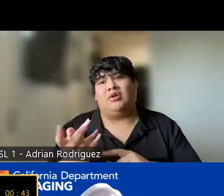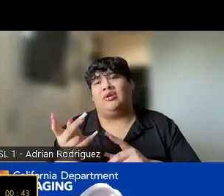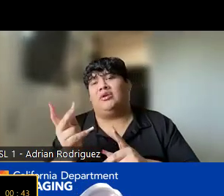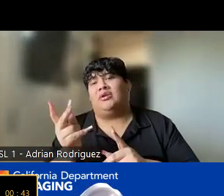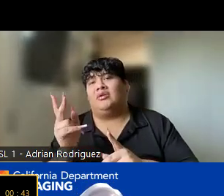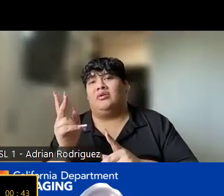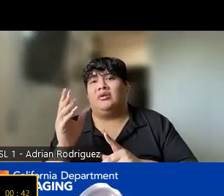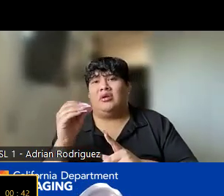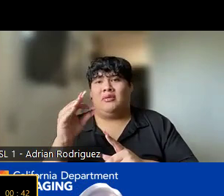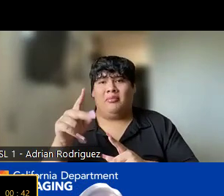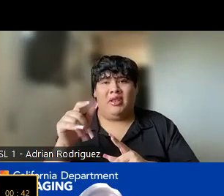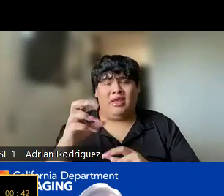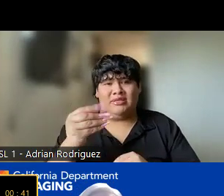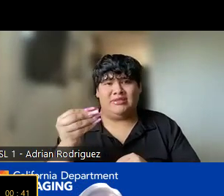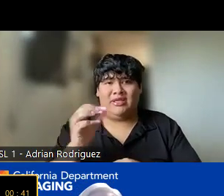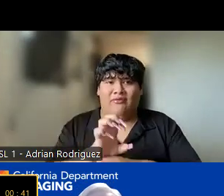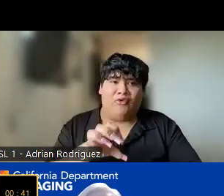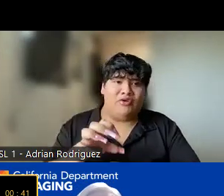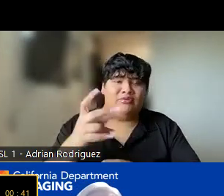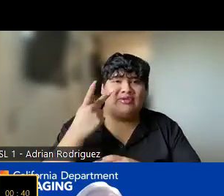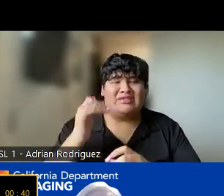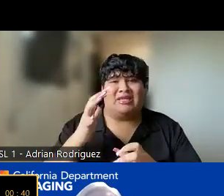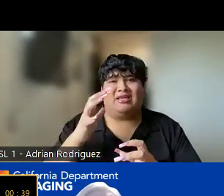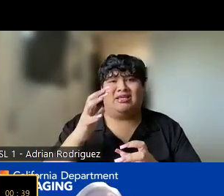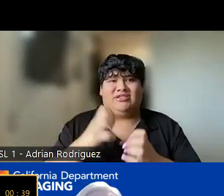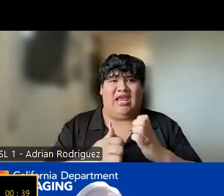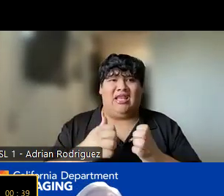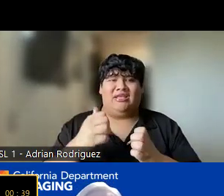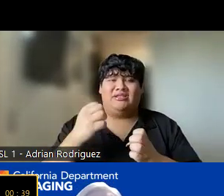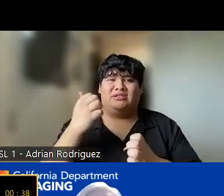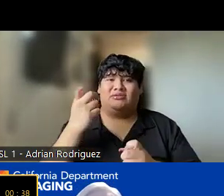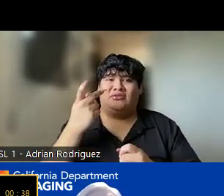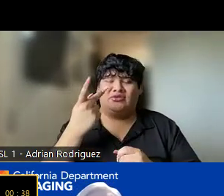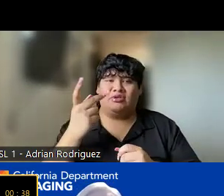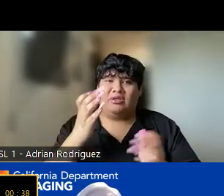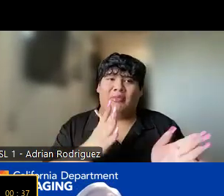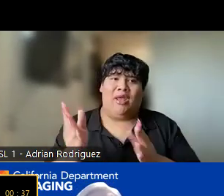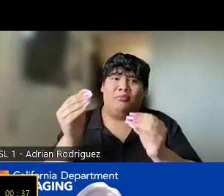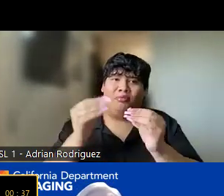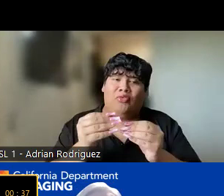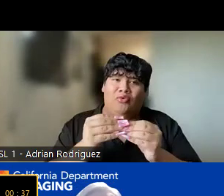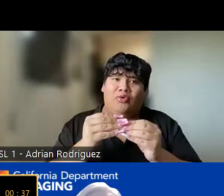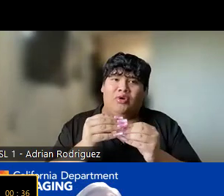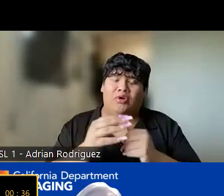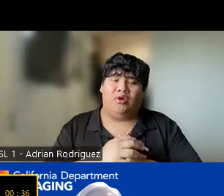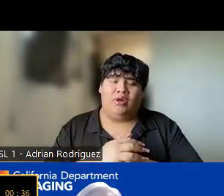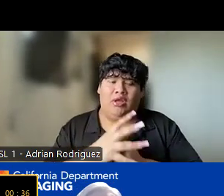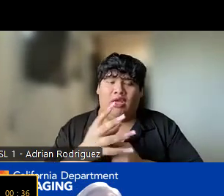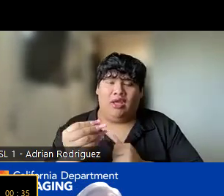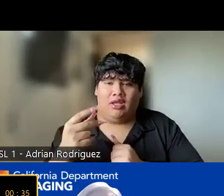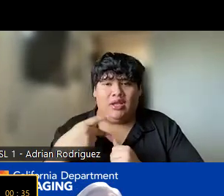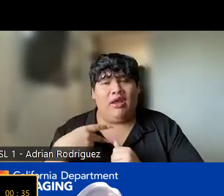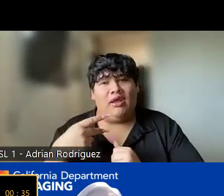compliance and enforcement, is a challenge, and it needs to be planned for properly. And